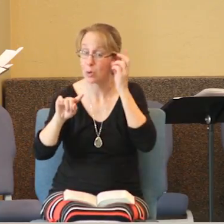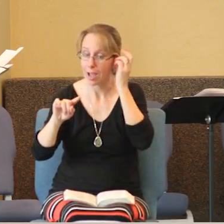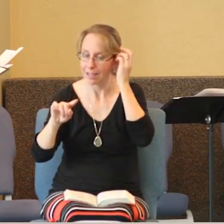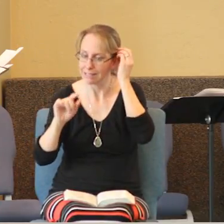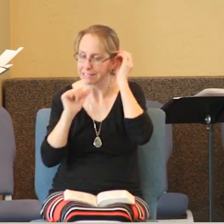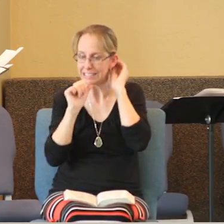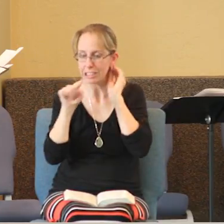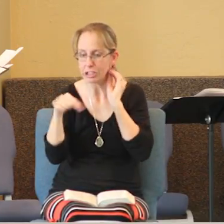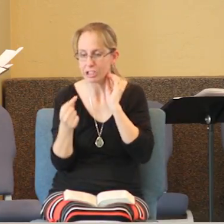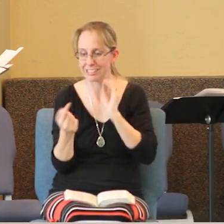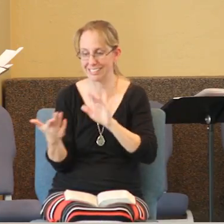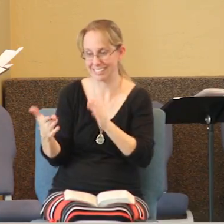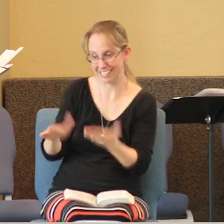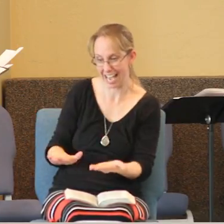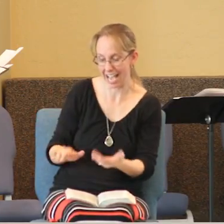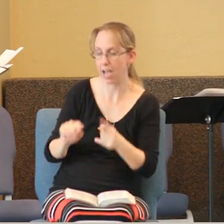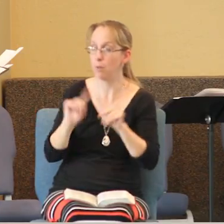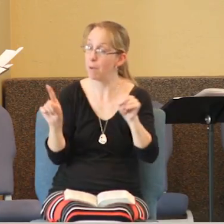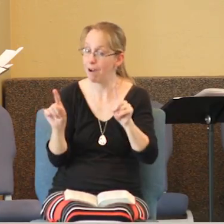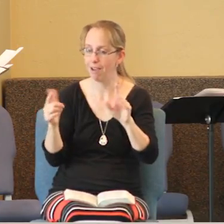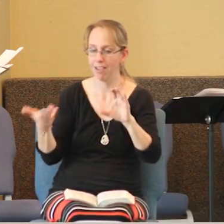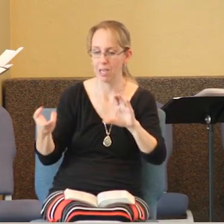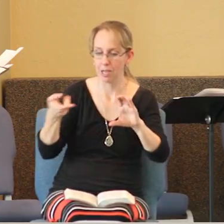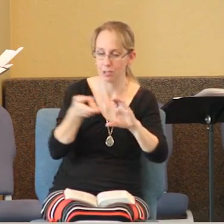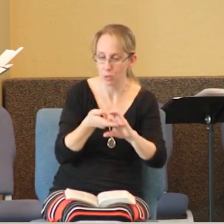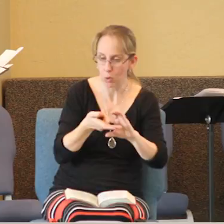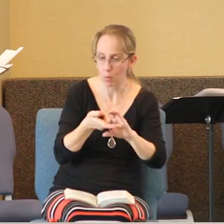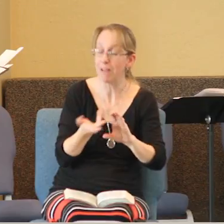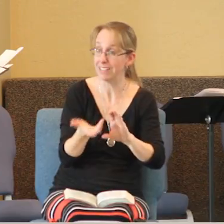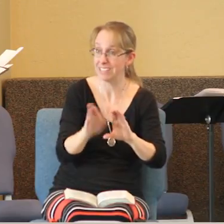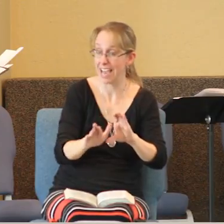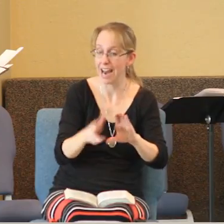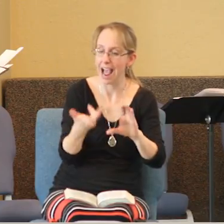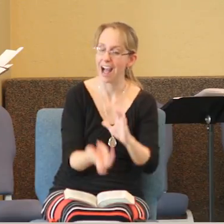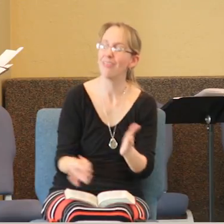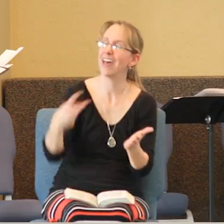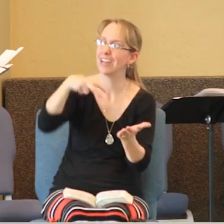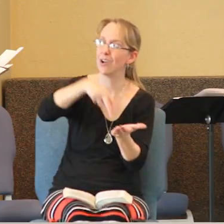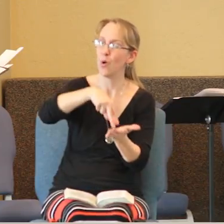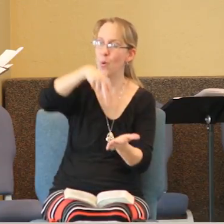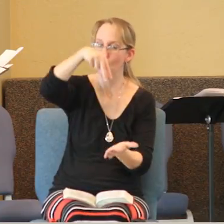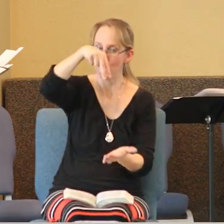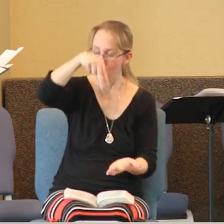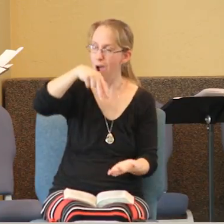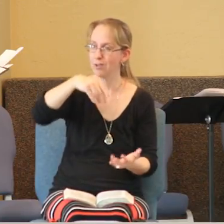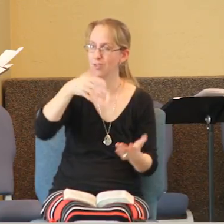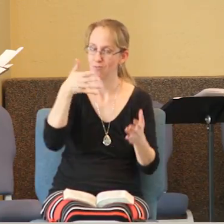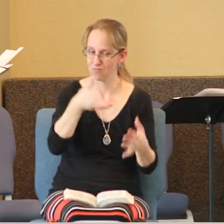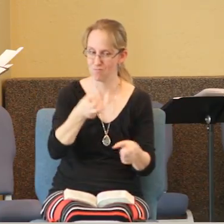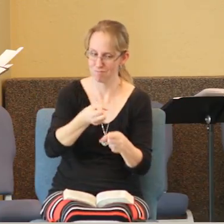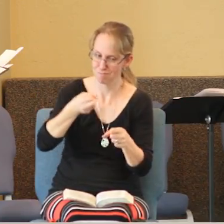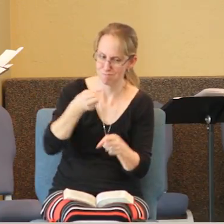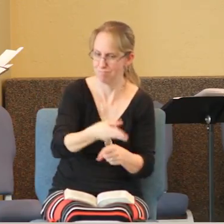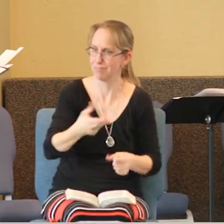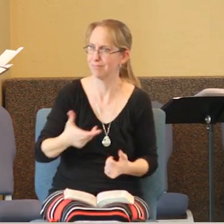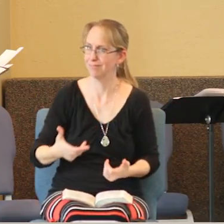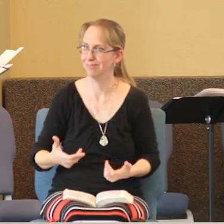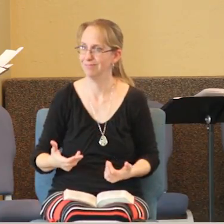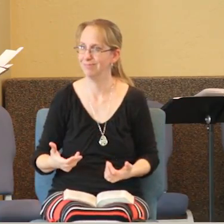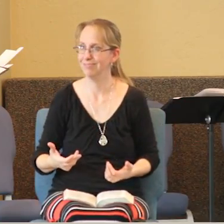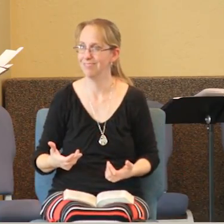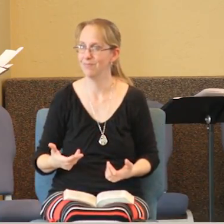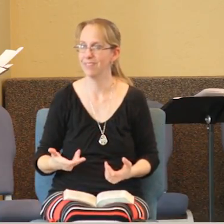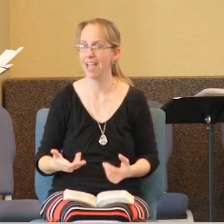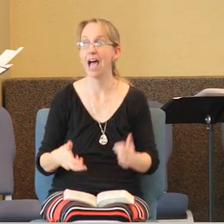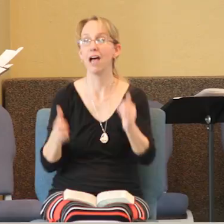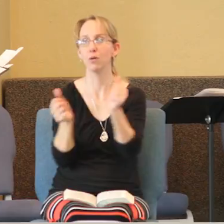but that he went into a tomb. He was dead, and He rose from that tomb, rose from the grave. And